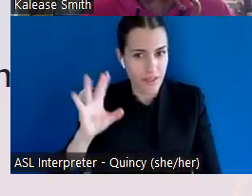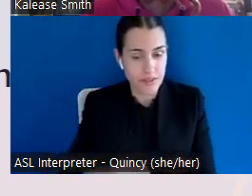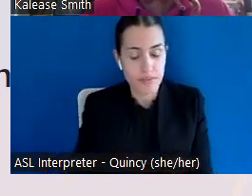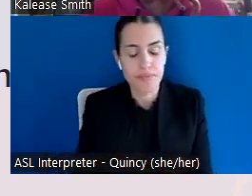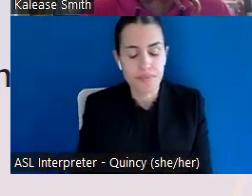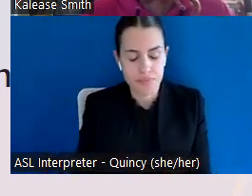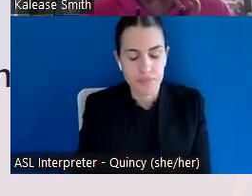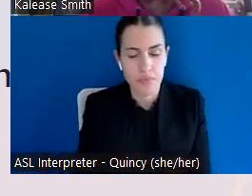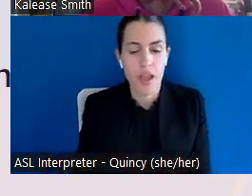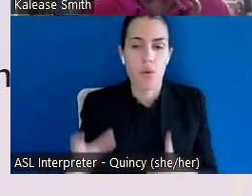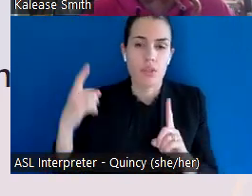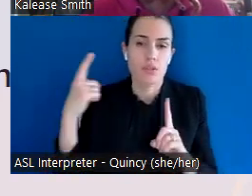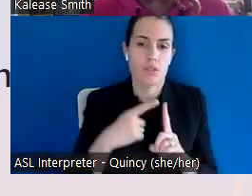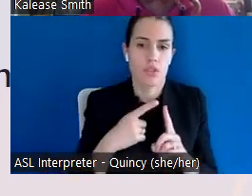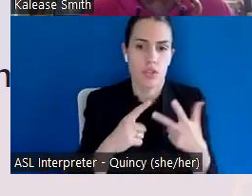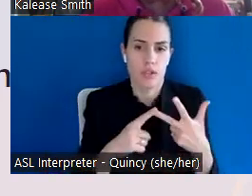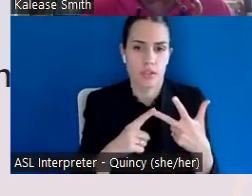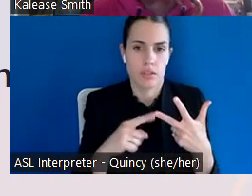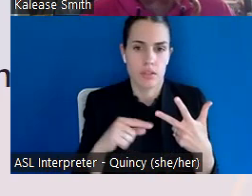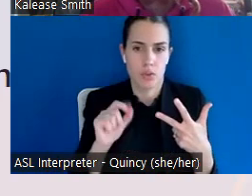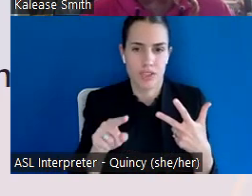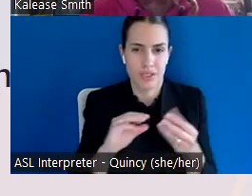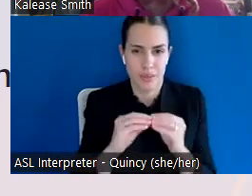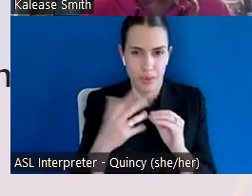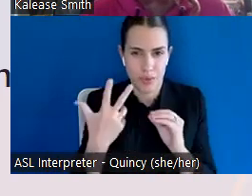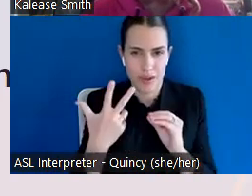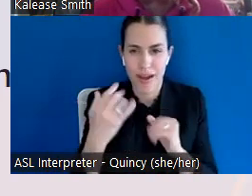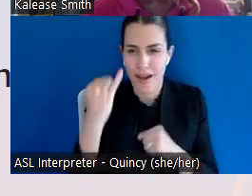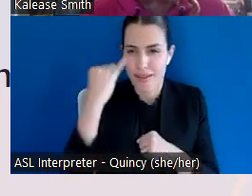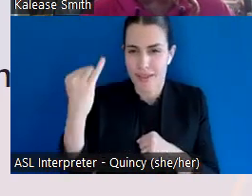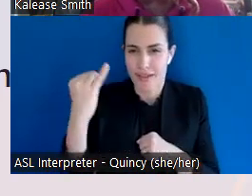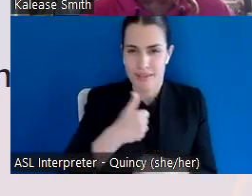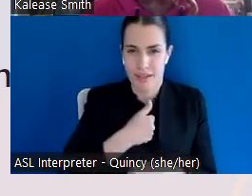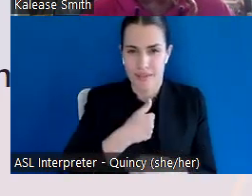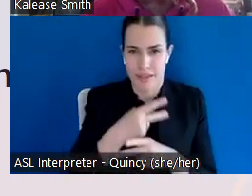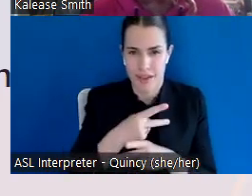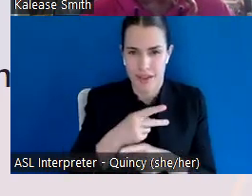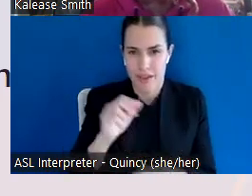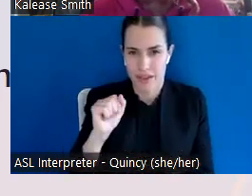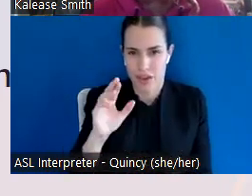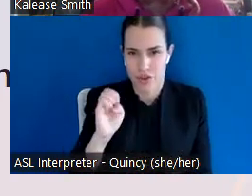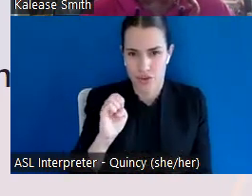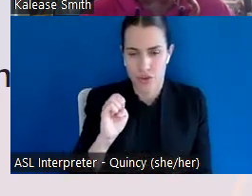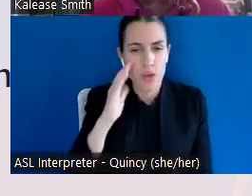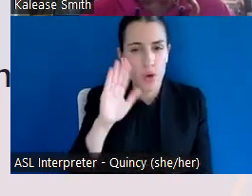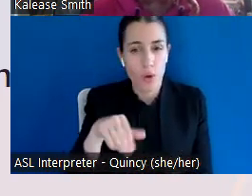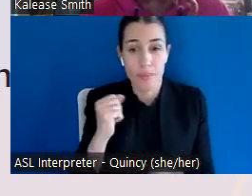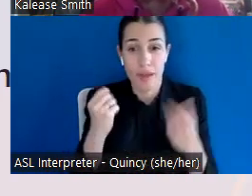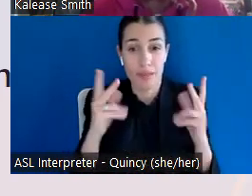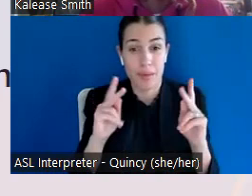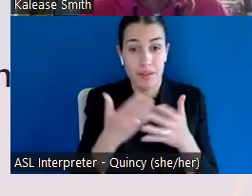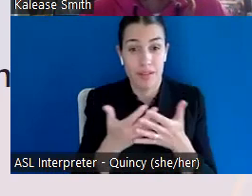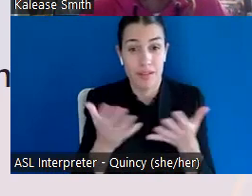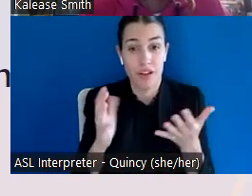touch on question 3 and going back to this idea of self-care. So we know that a lot of the folks in this space are direct